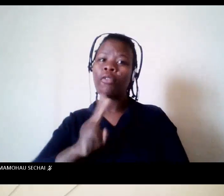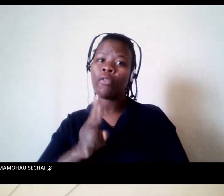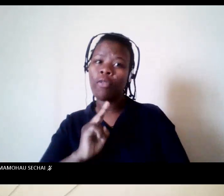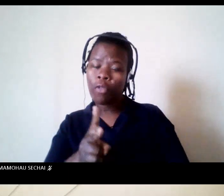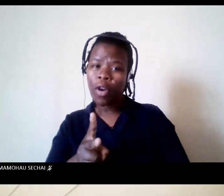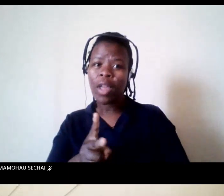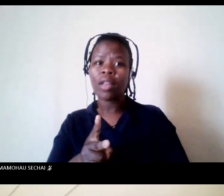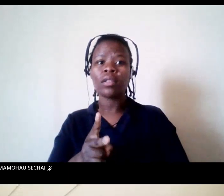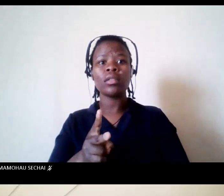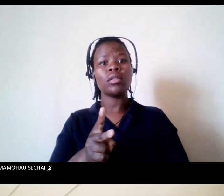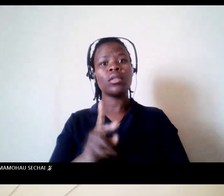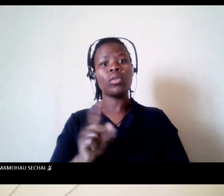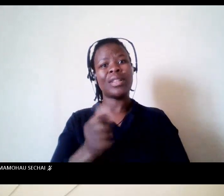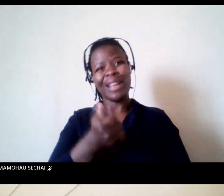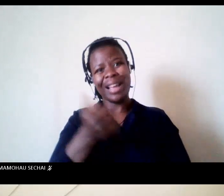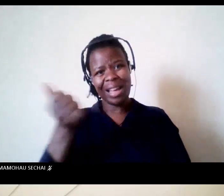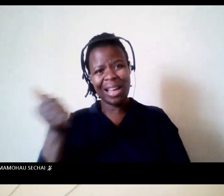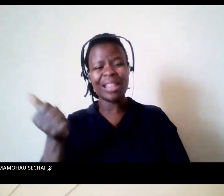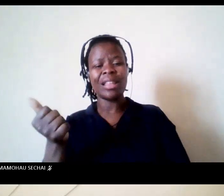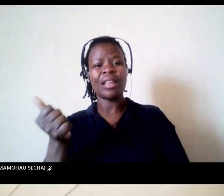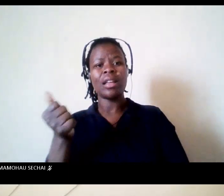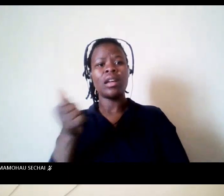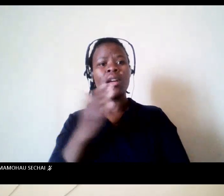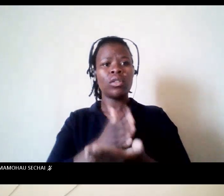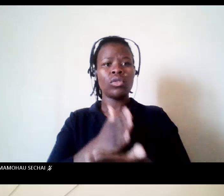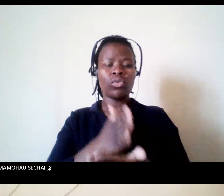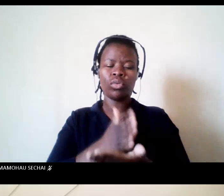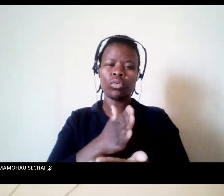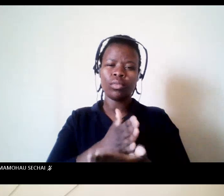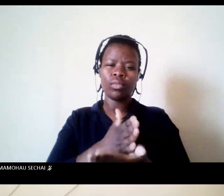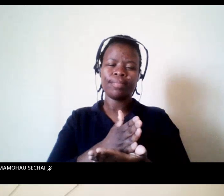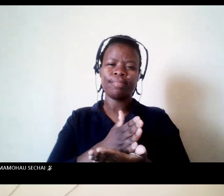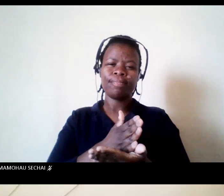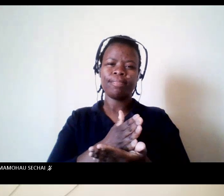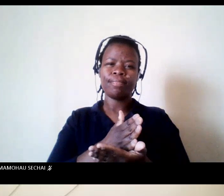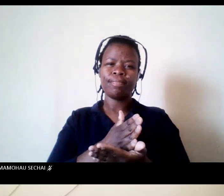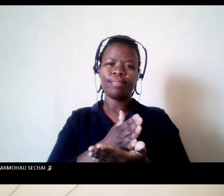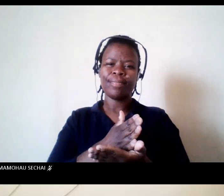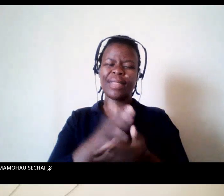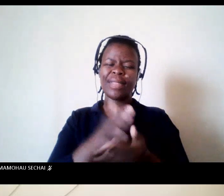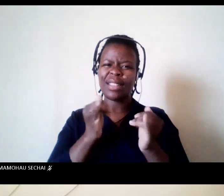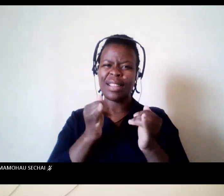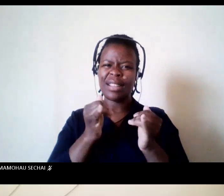have the voice of the other. I went through serious, almost